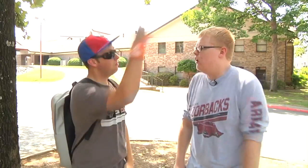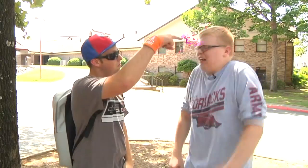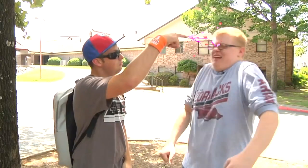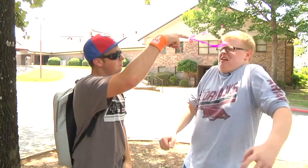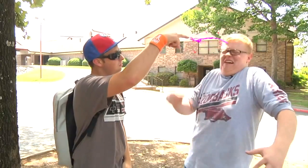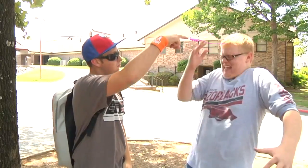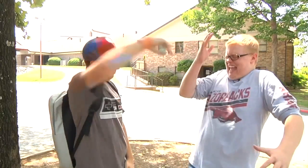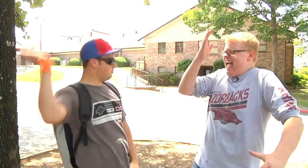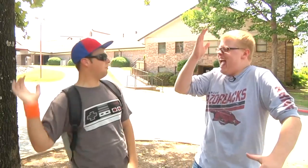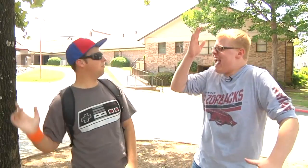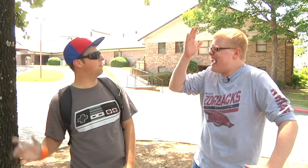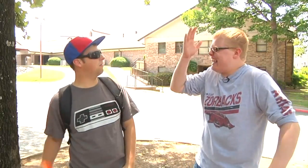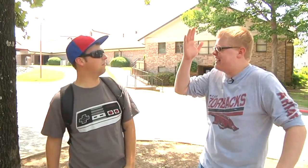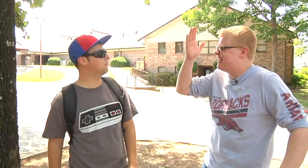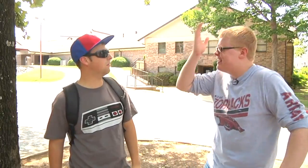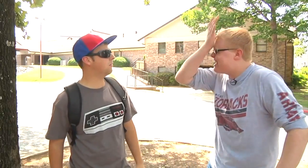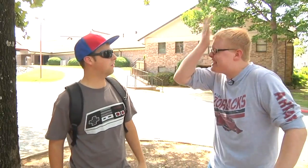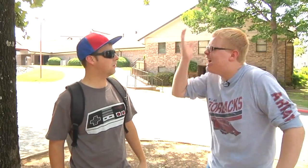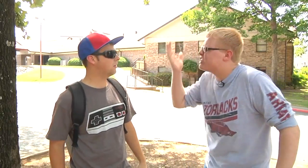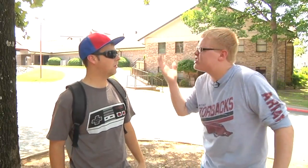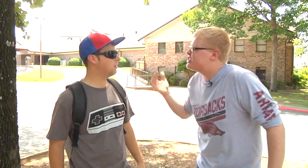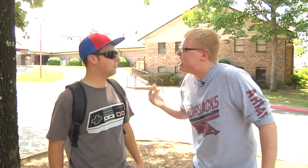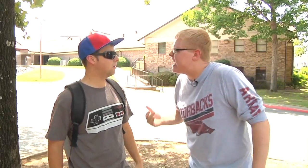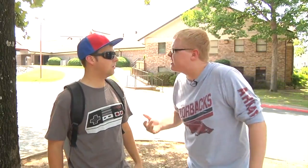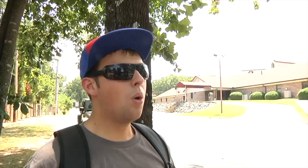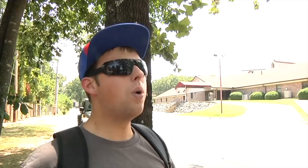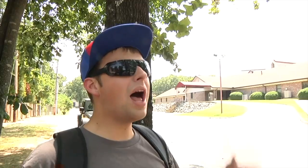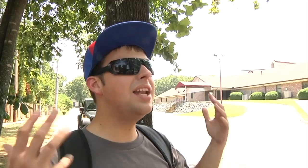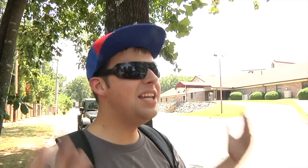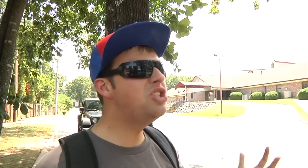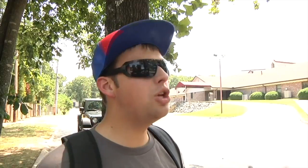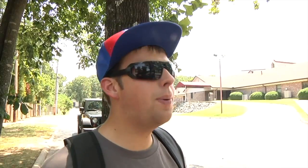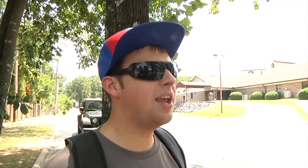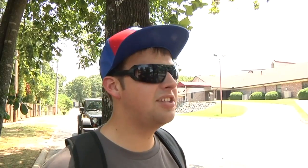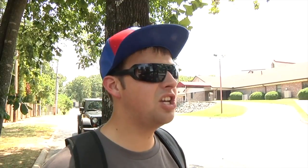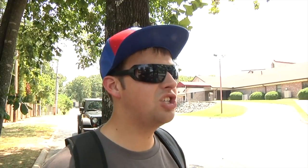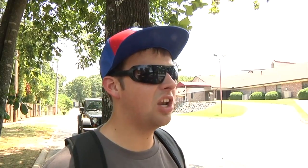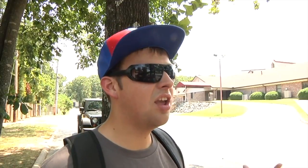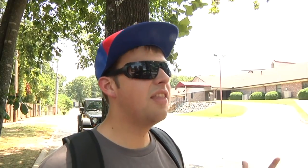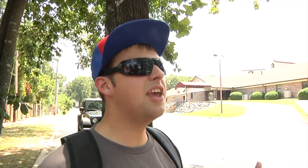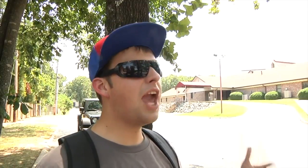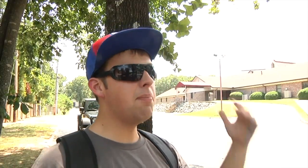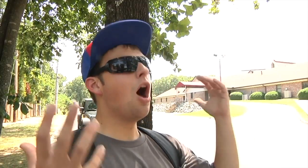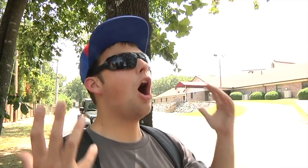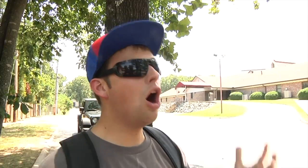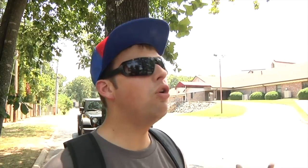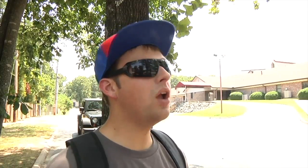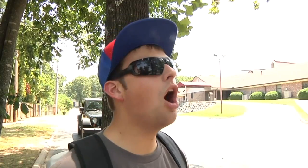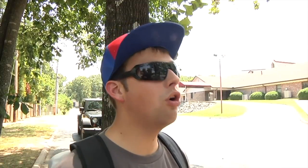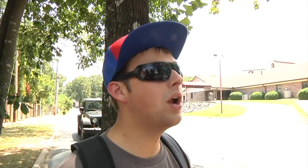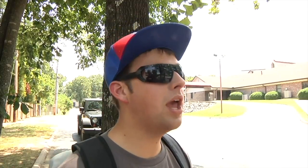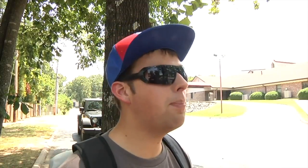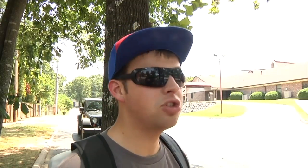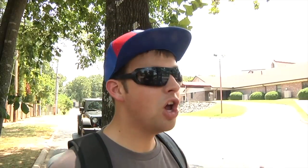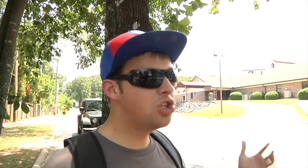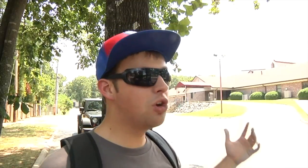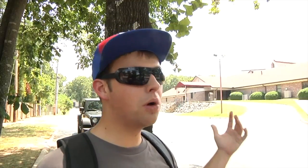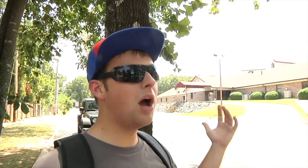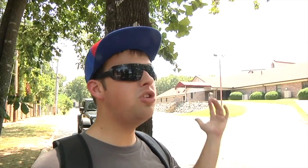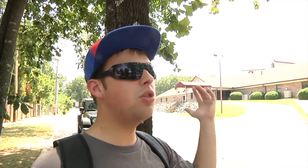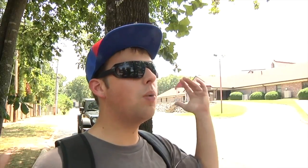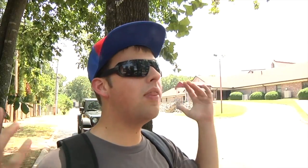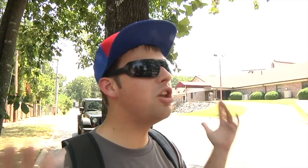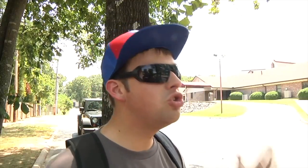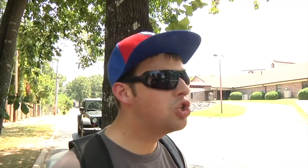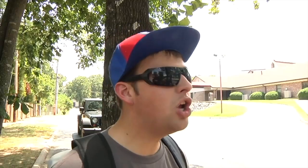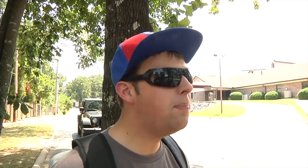know. Hey, that kind of stings. Well, I need you to pay attention. The game Hungry, Hungry Hippos should